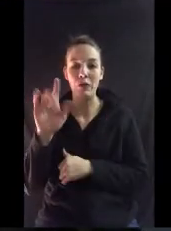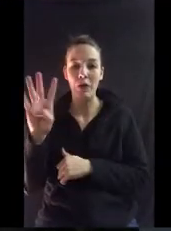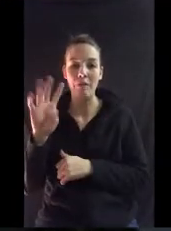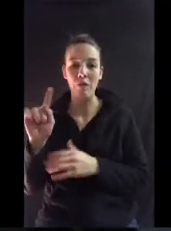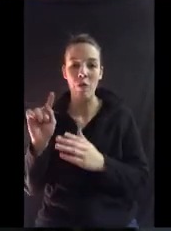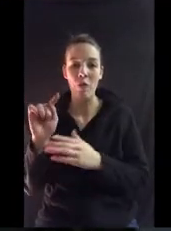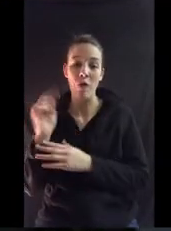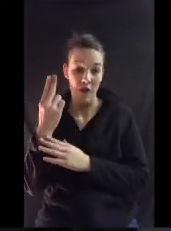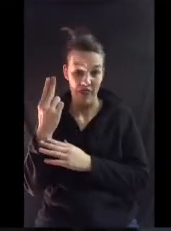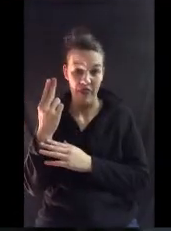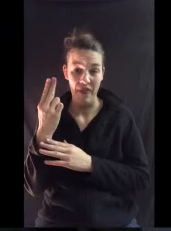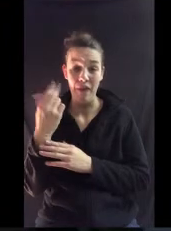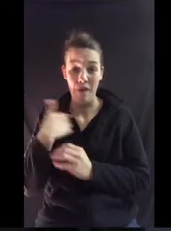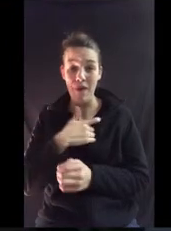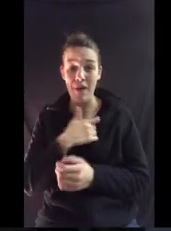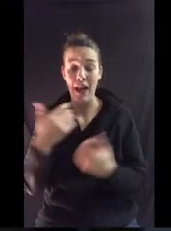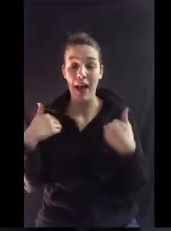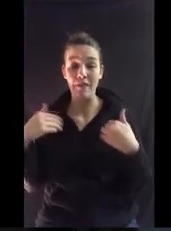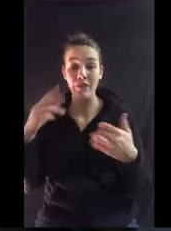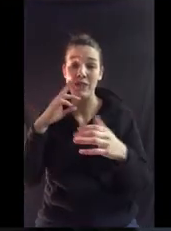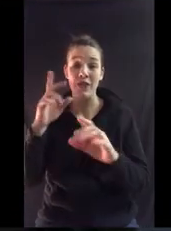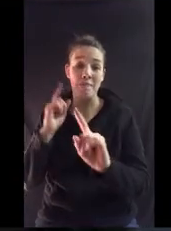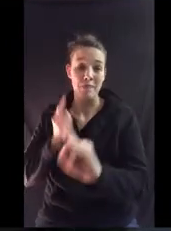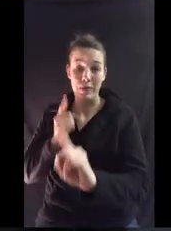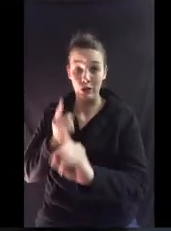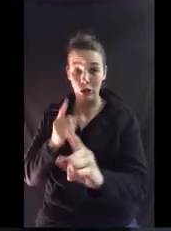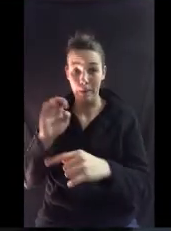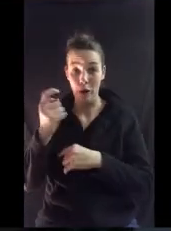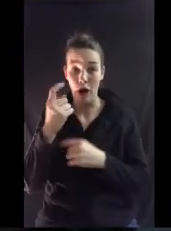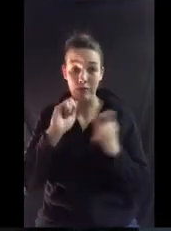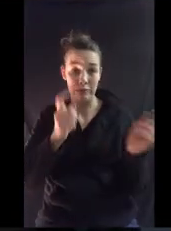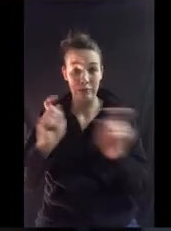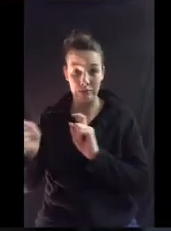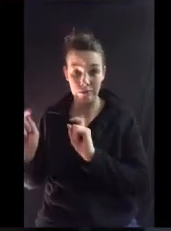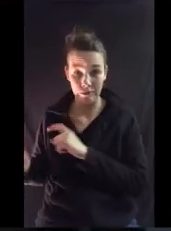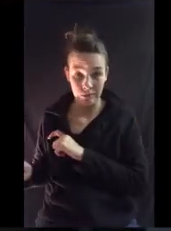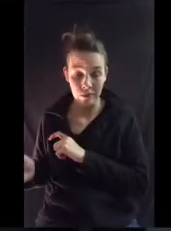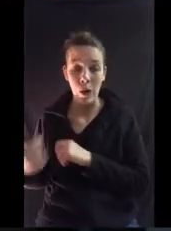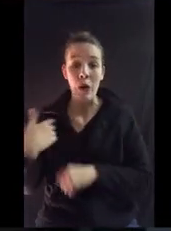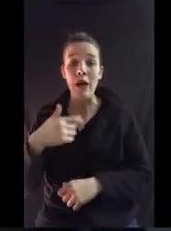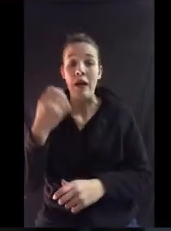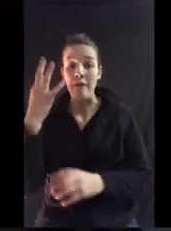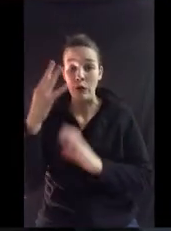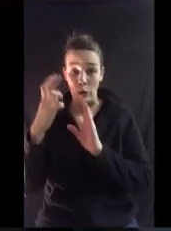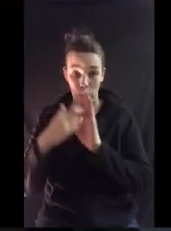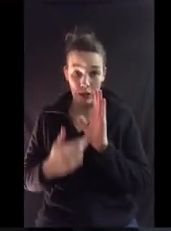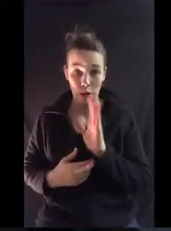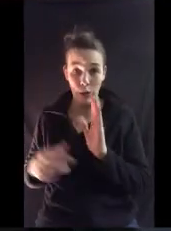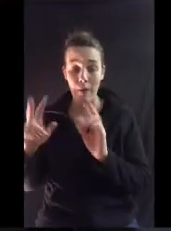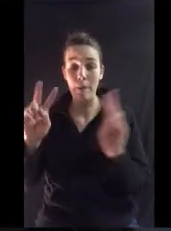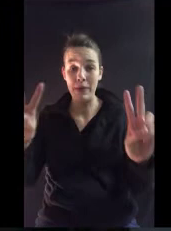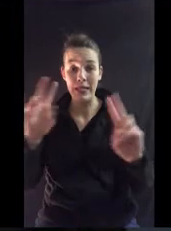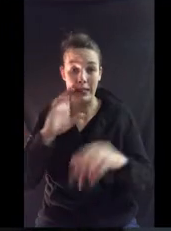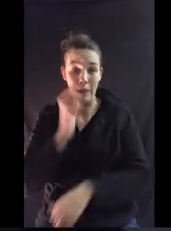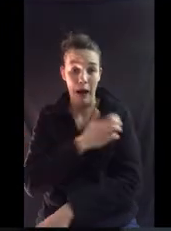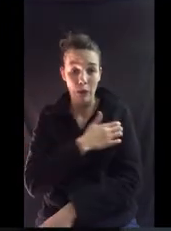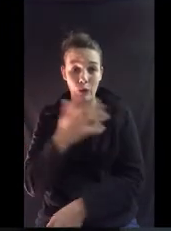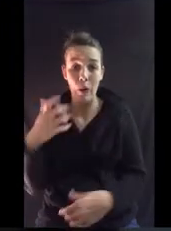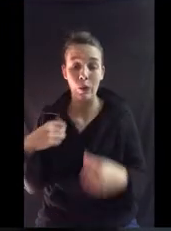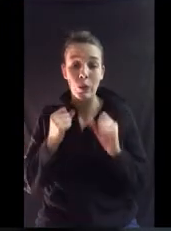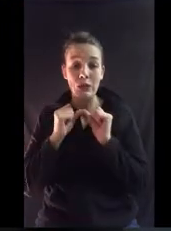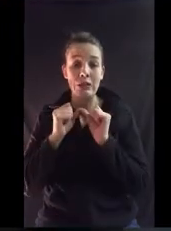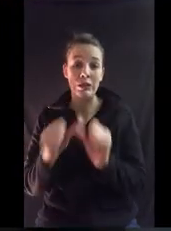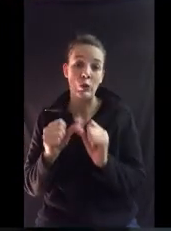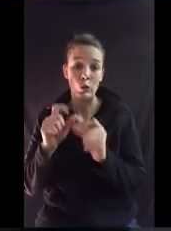next Sunday, the 24th. We're going to be having the mission boxes be passed out. So if you're registered with our